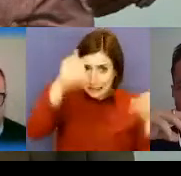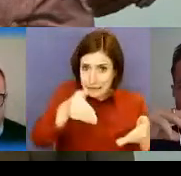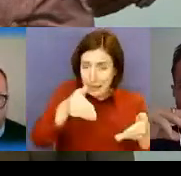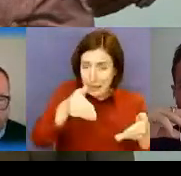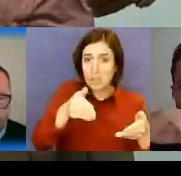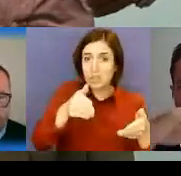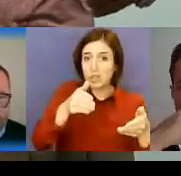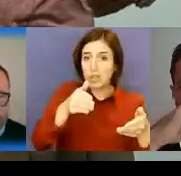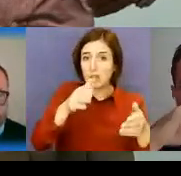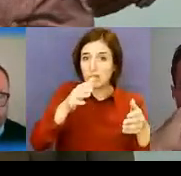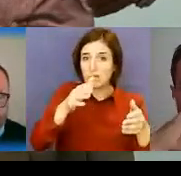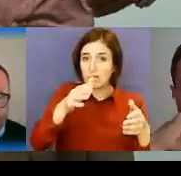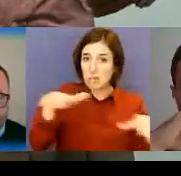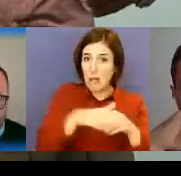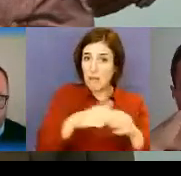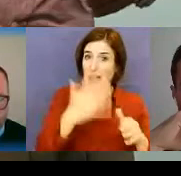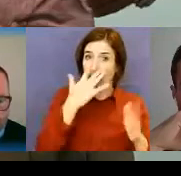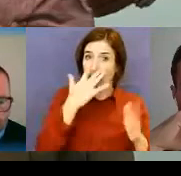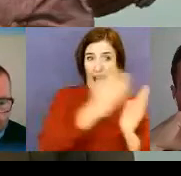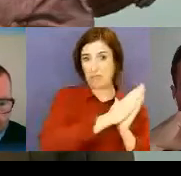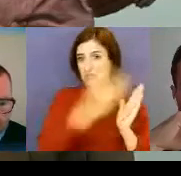health conditions?